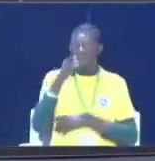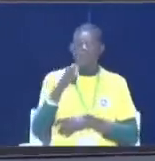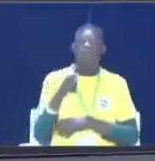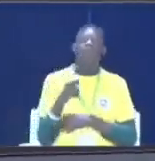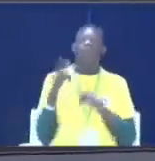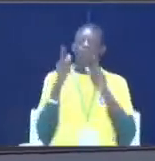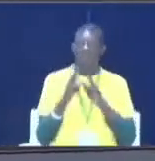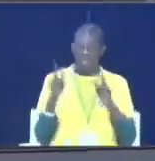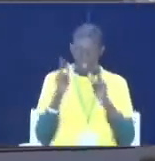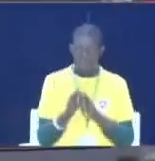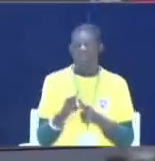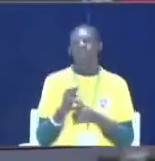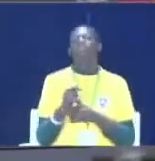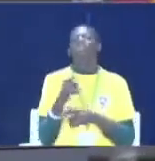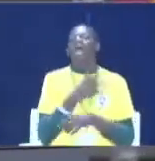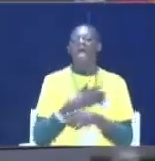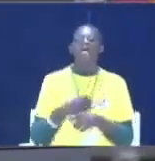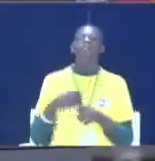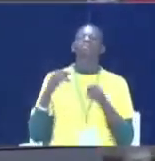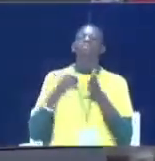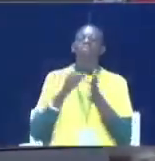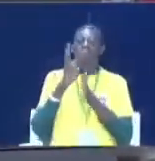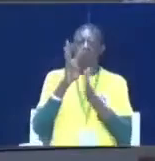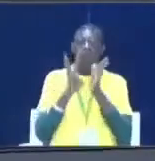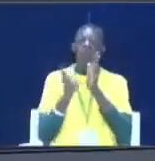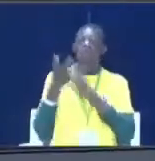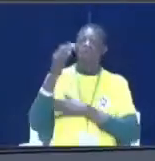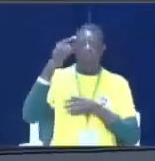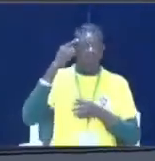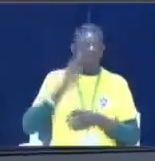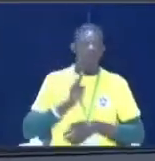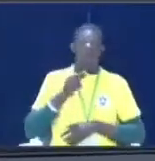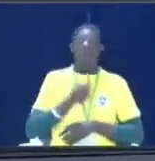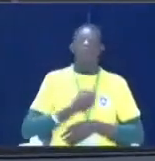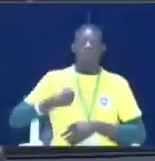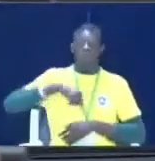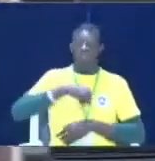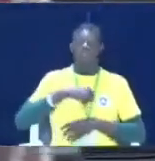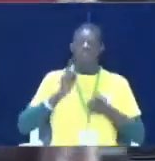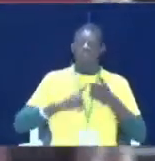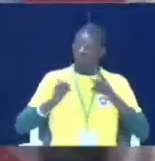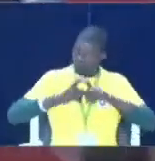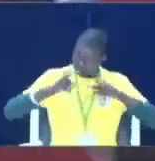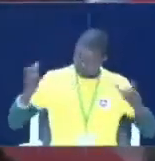borders. It is the will of God for us to enlarge.